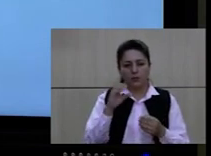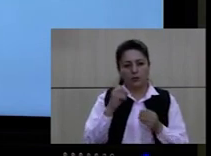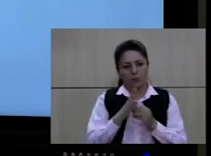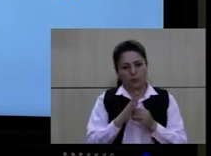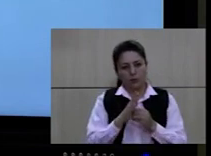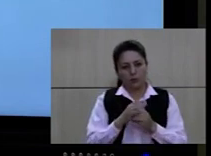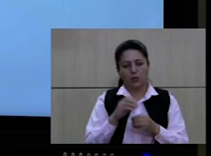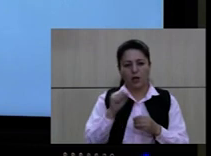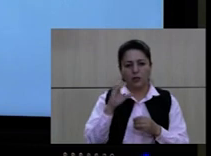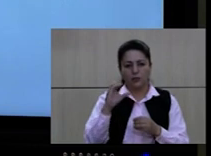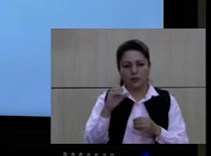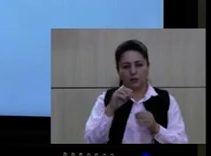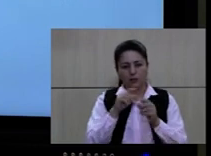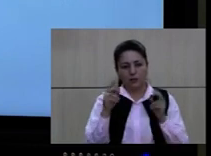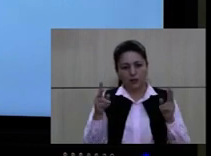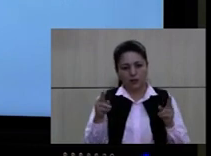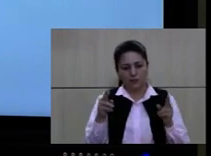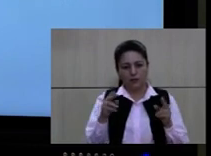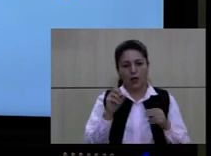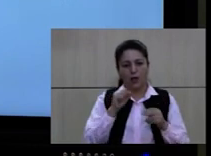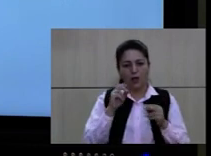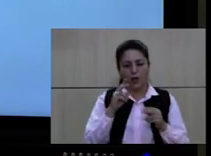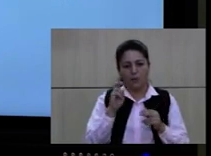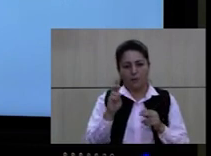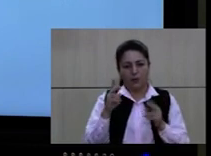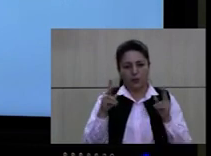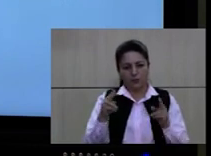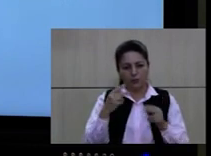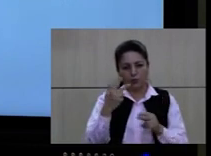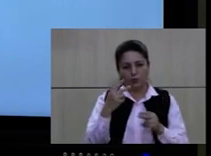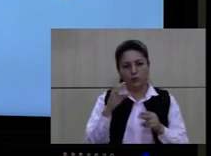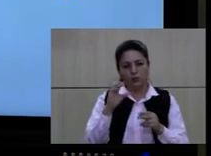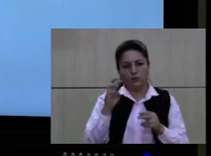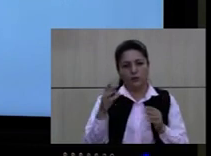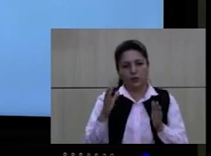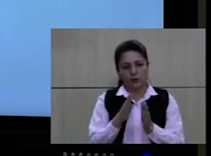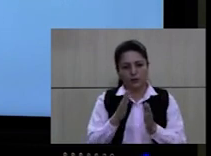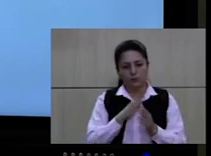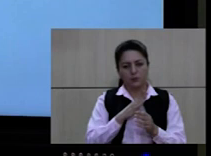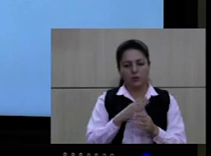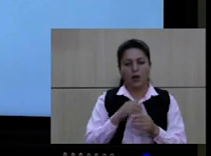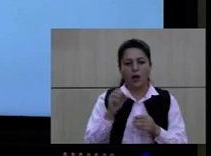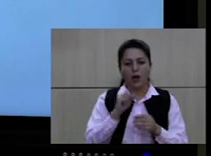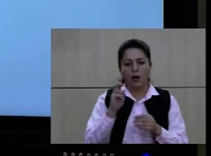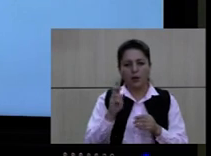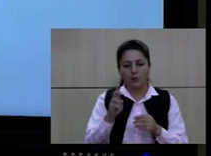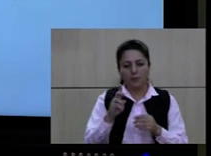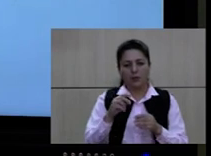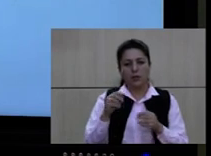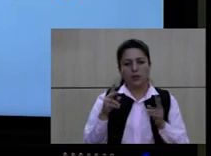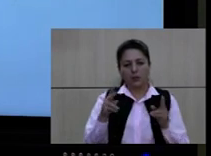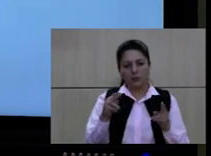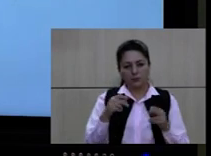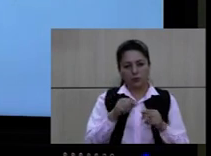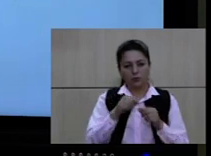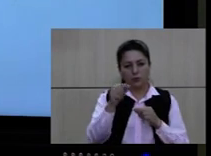AC kesma esa AB kesmadan 3 sm qisqa bo'lsa, AB kesmaning uzunligini